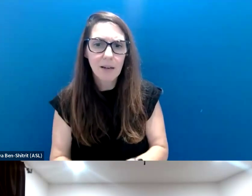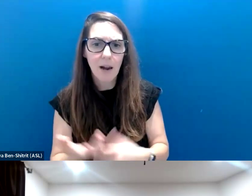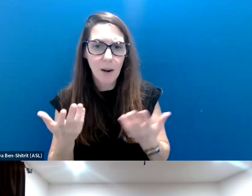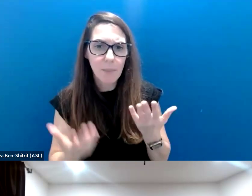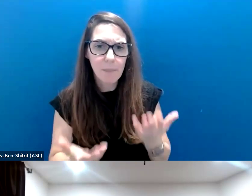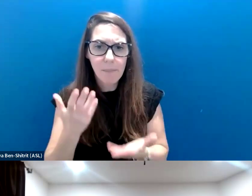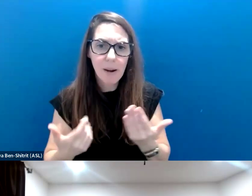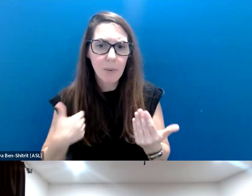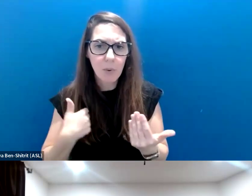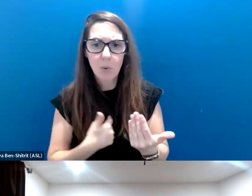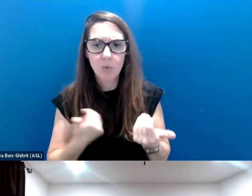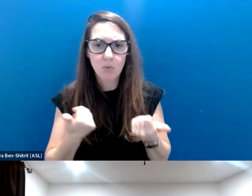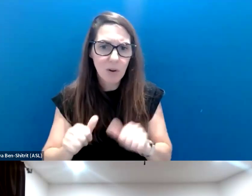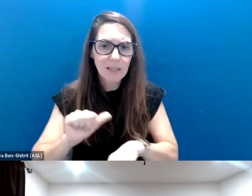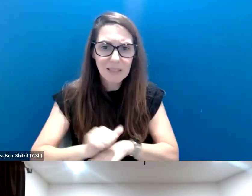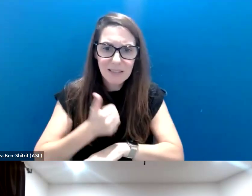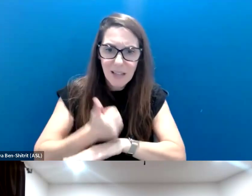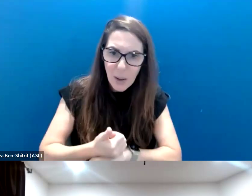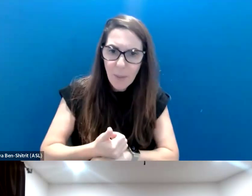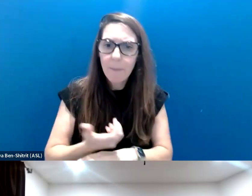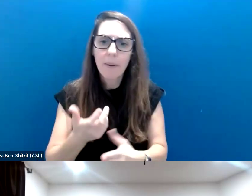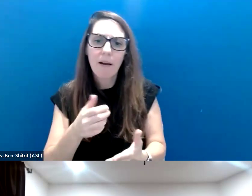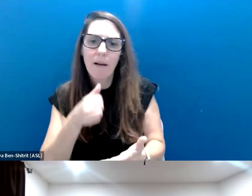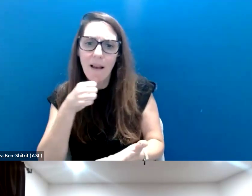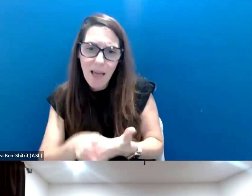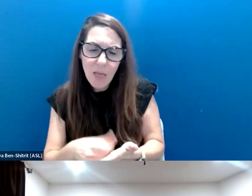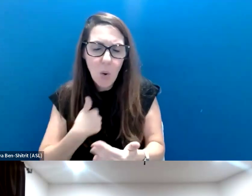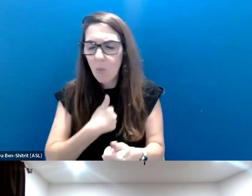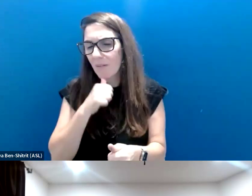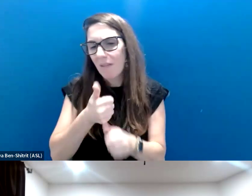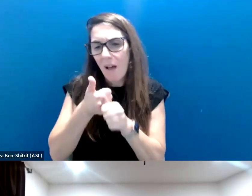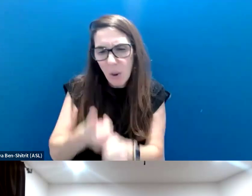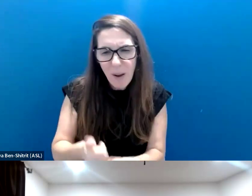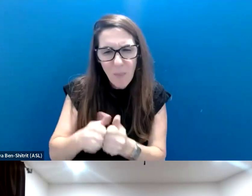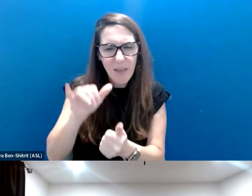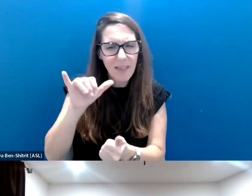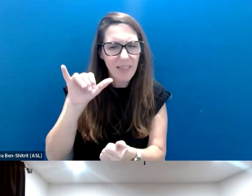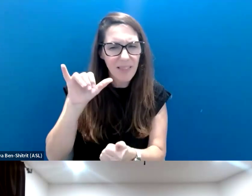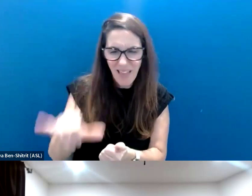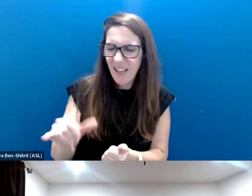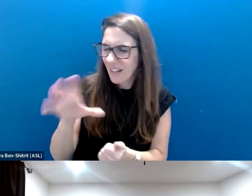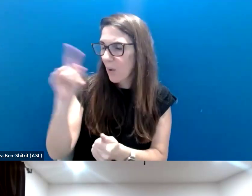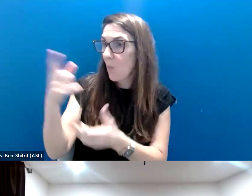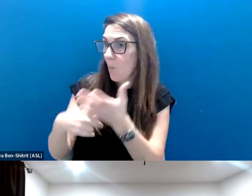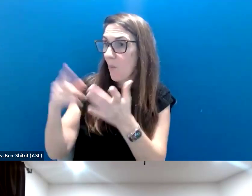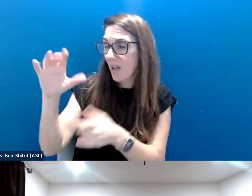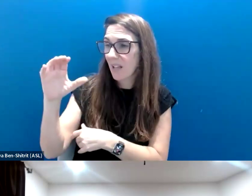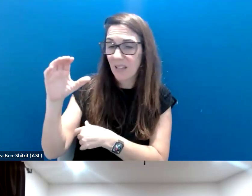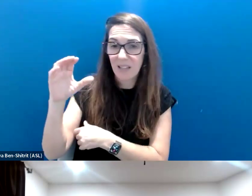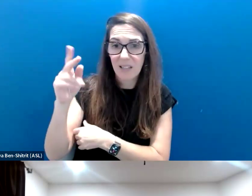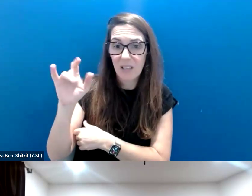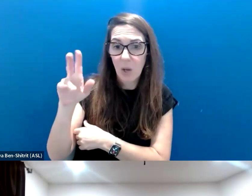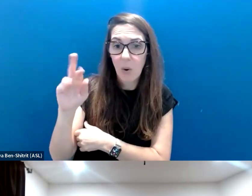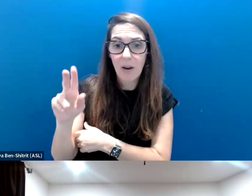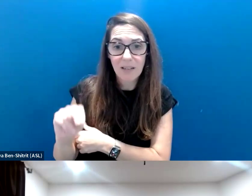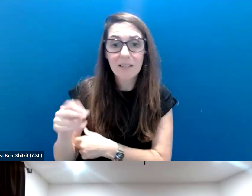ourselves up for these, you know, letters of not being in compliance, and then everything Carol said about it could backfire. The more we're talking about it,